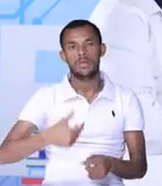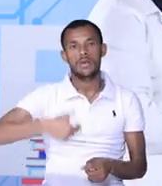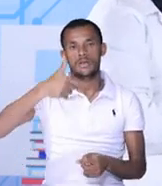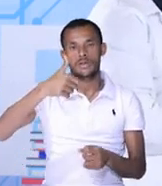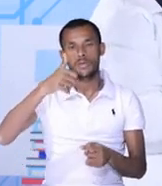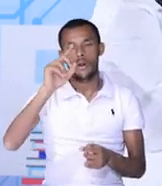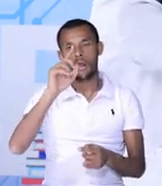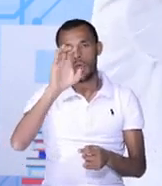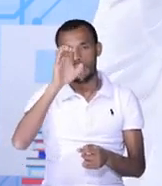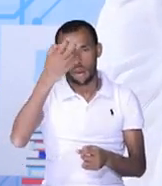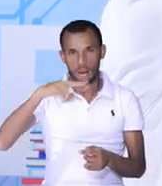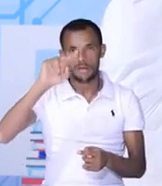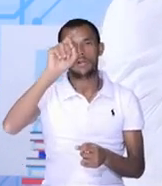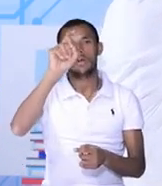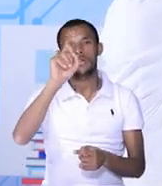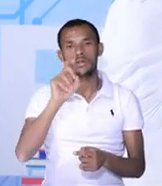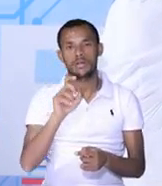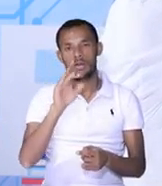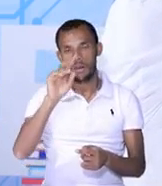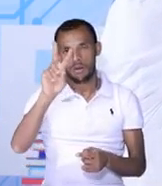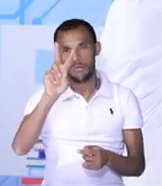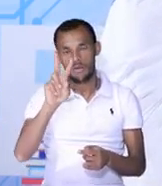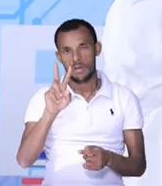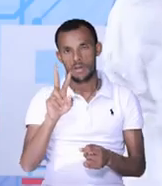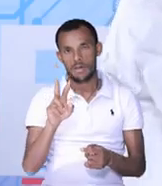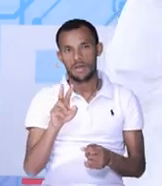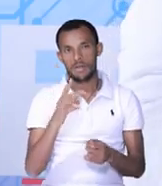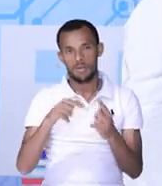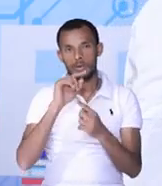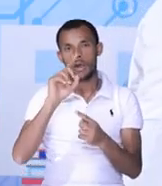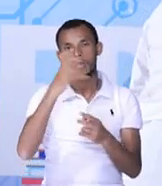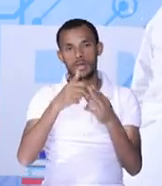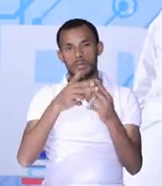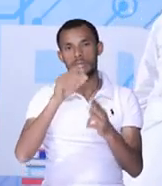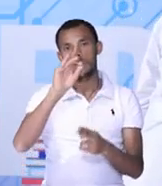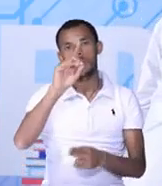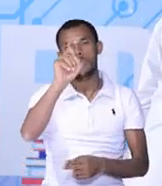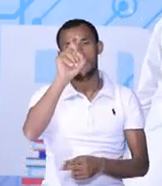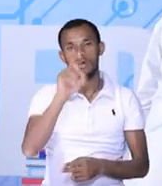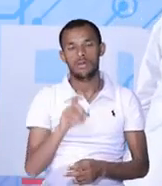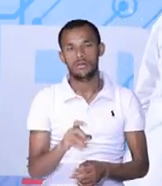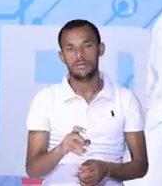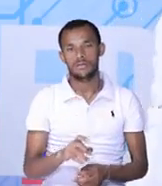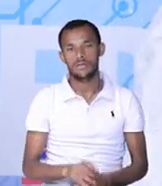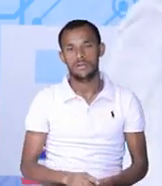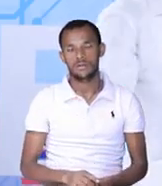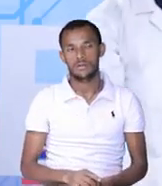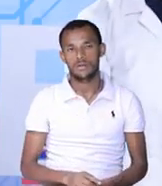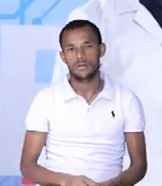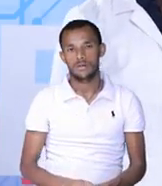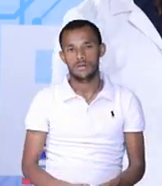x, and dv, assume dv to be x times dx, x times dx